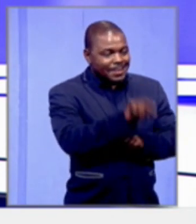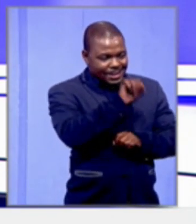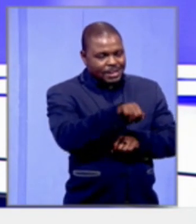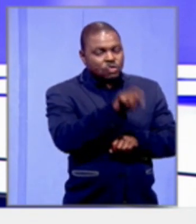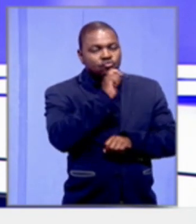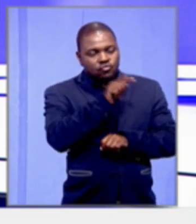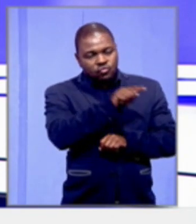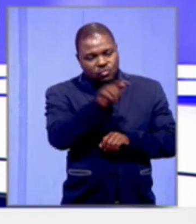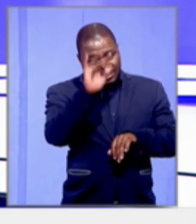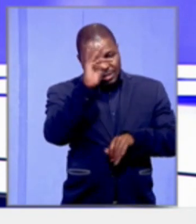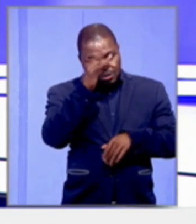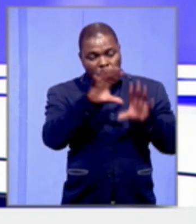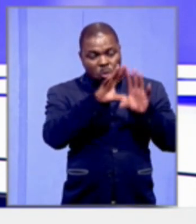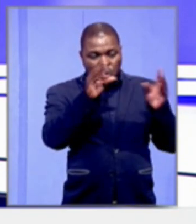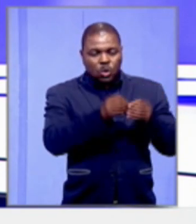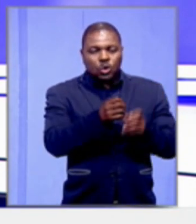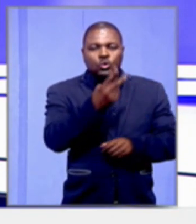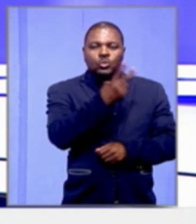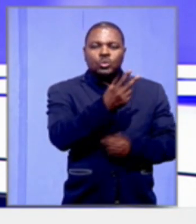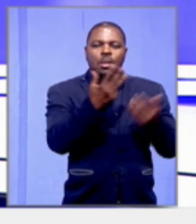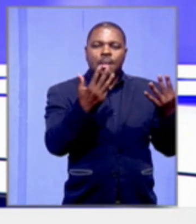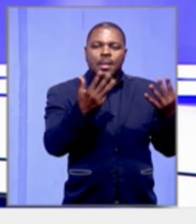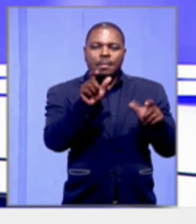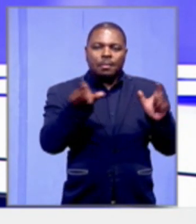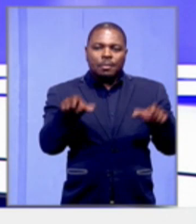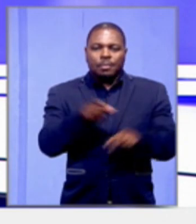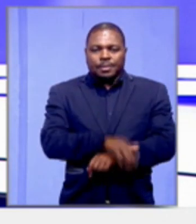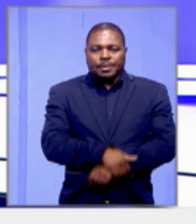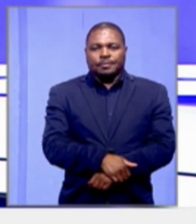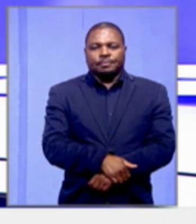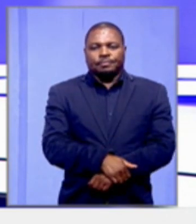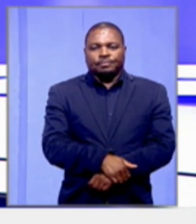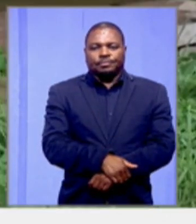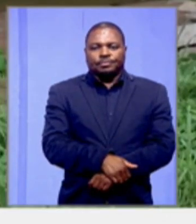ke cholera ke 29.